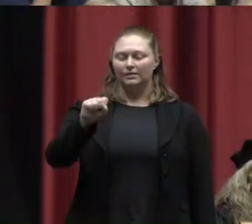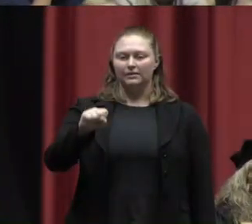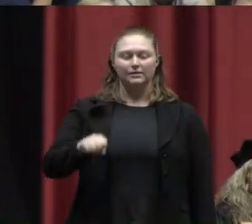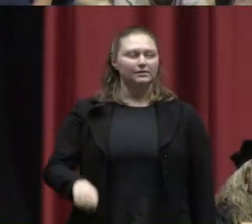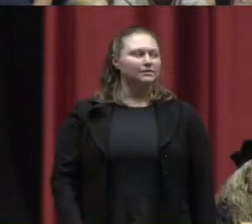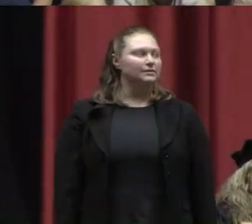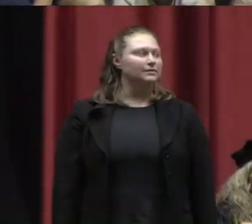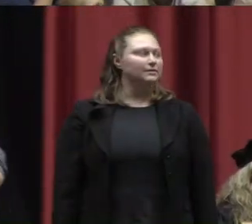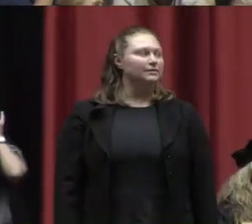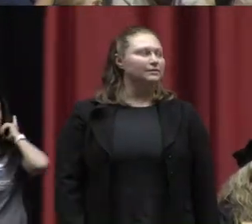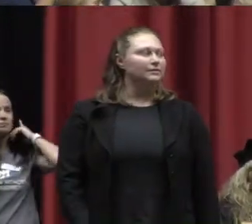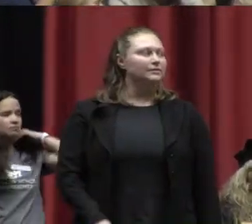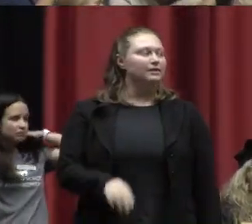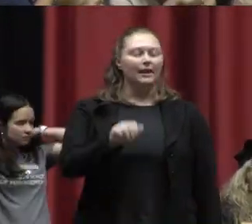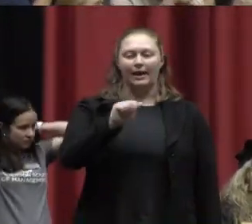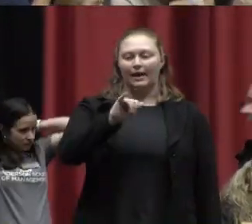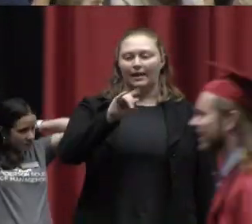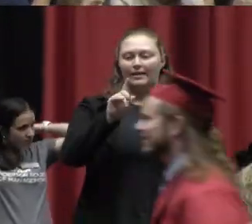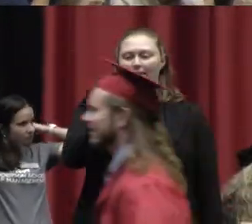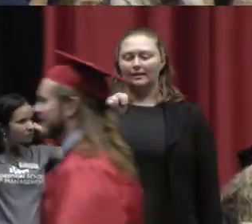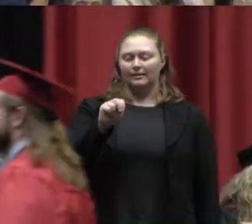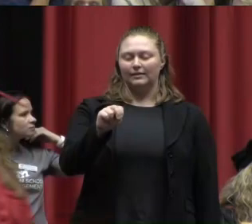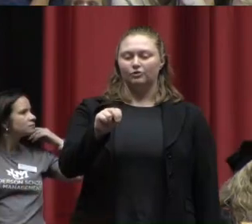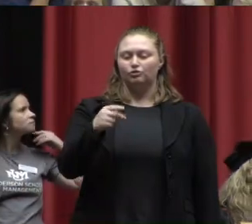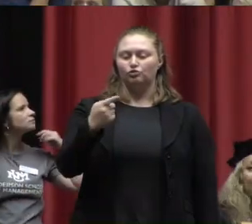Faith Gresham.